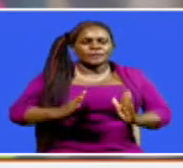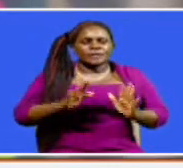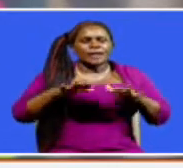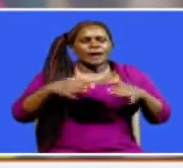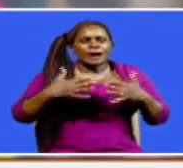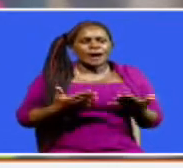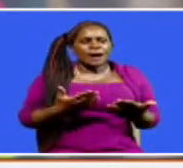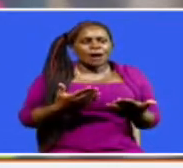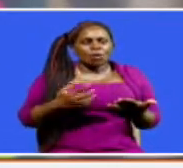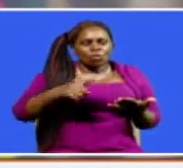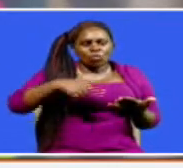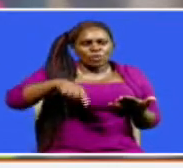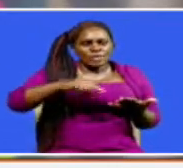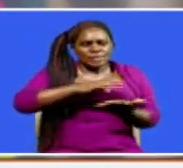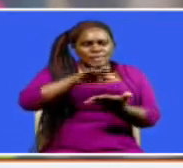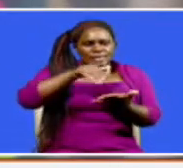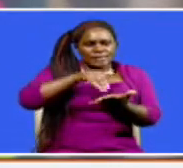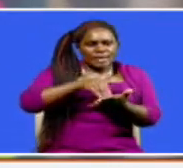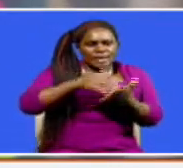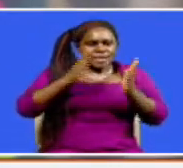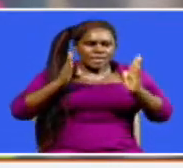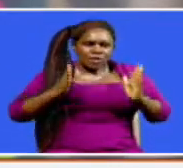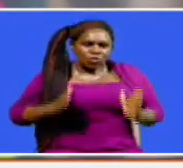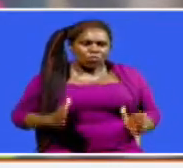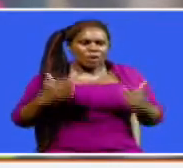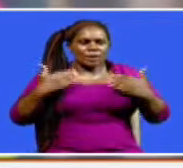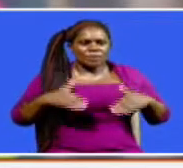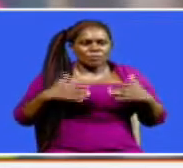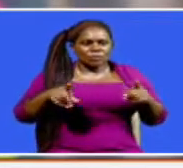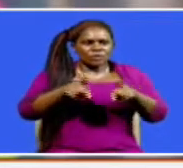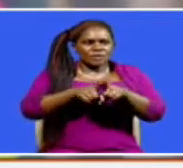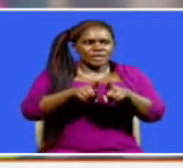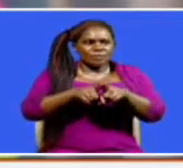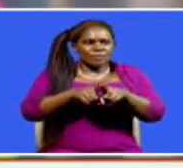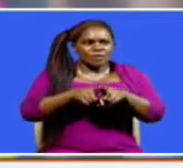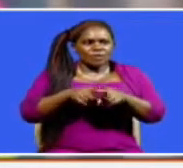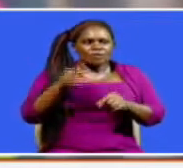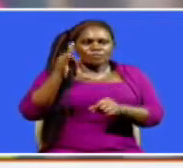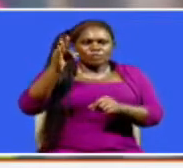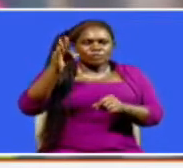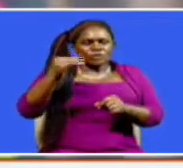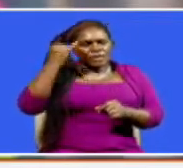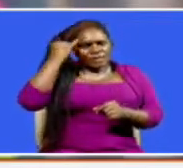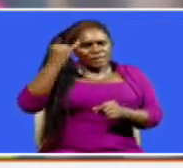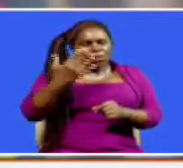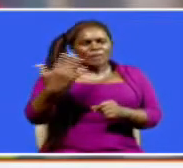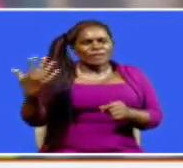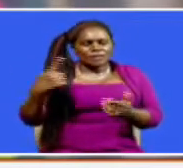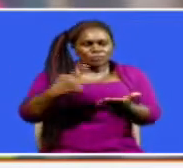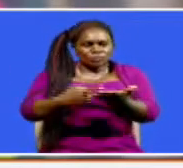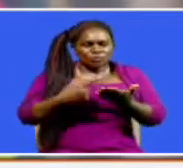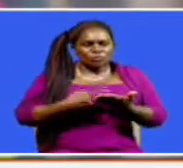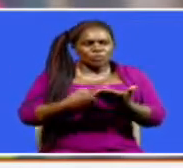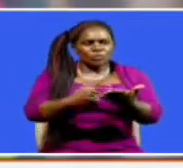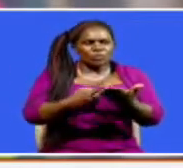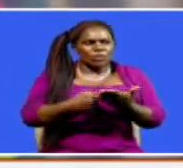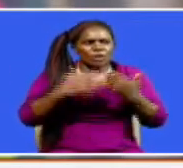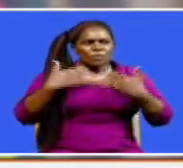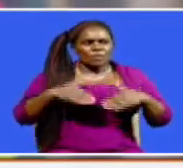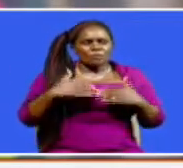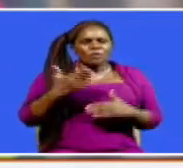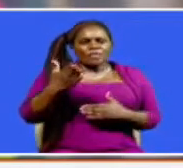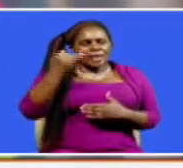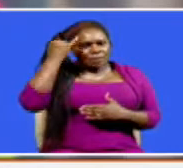how we center their humanity and how we make better futures for them. You know, one of the things we discussed is enabling people to be